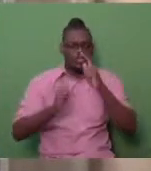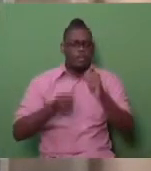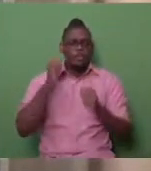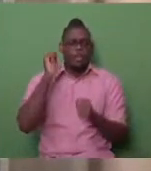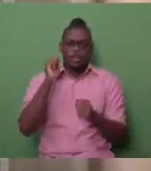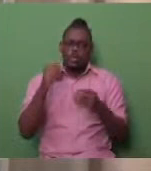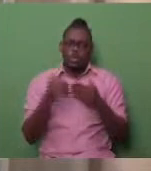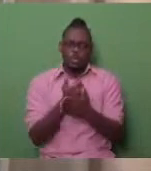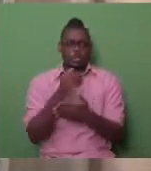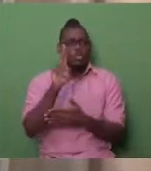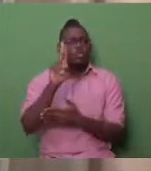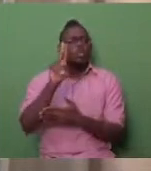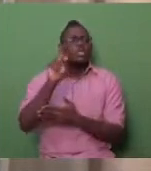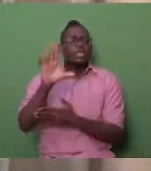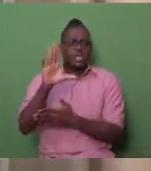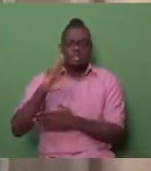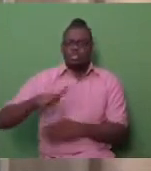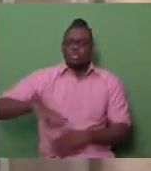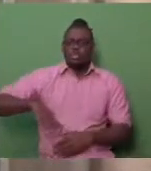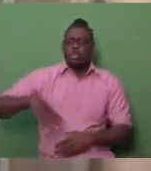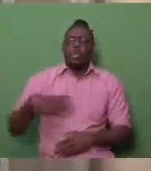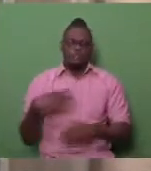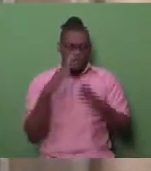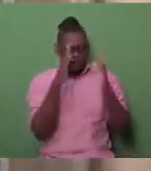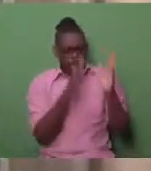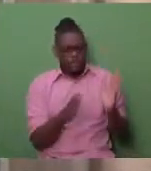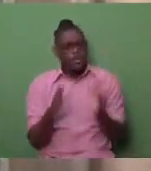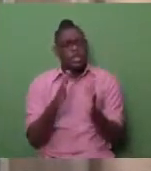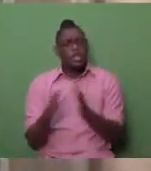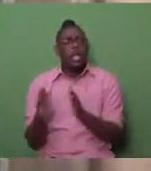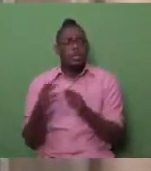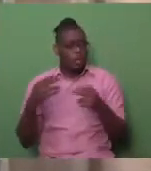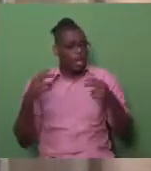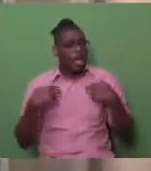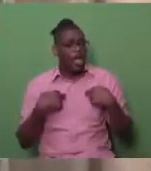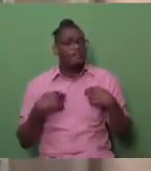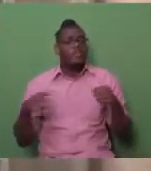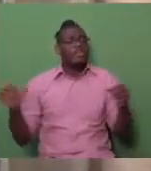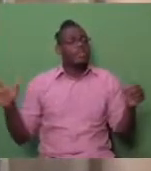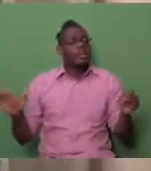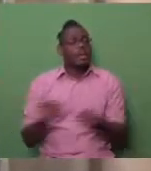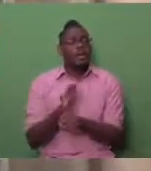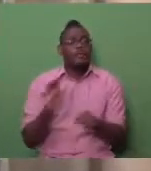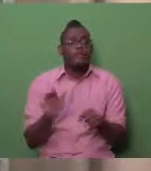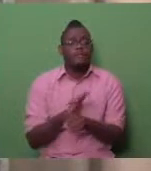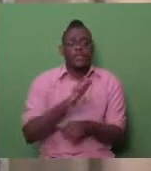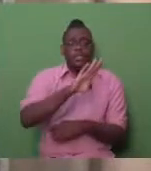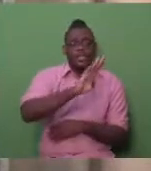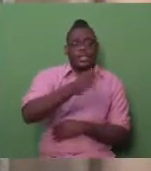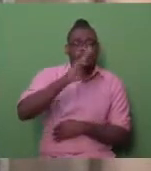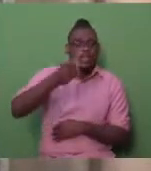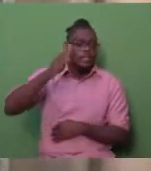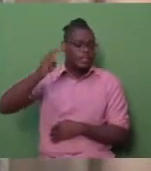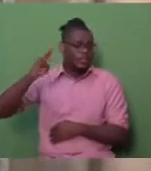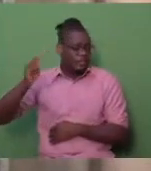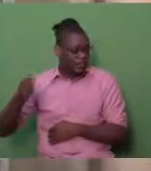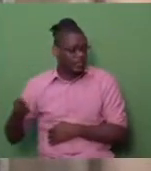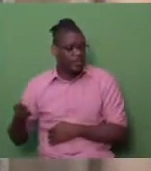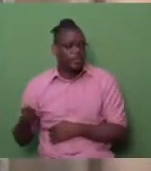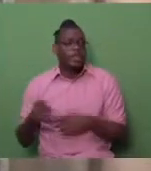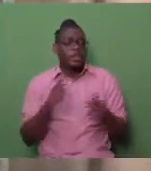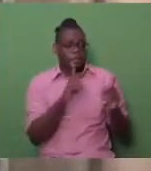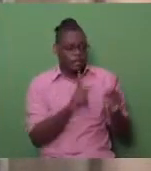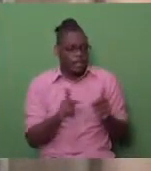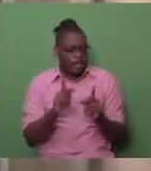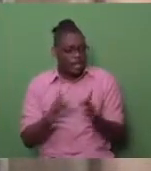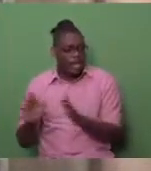lays out a comprehensive suite of policy initiatives and programs to steer the economy towards a more